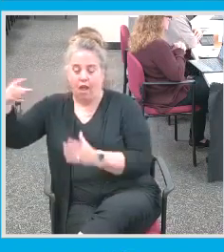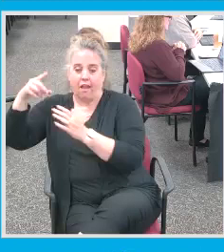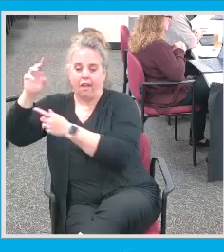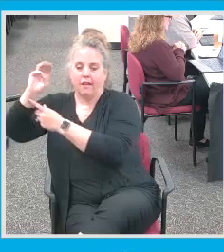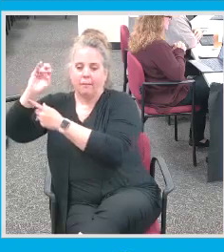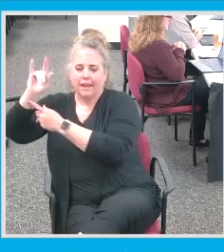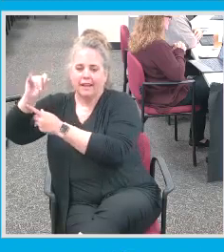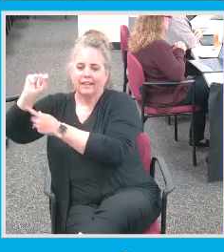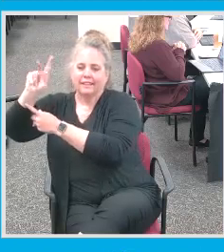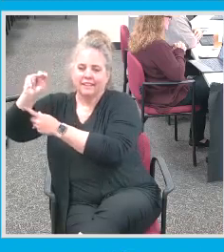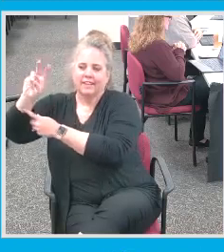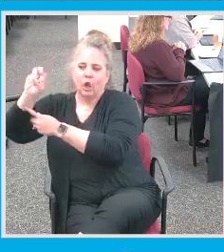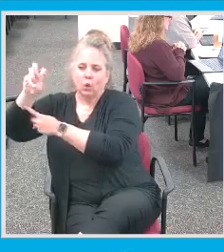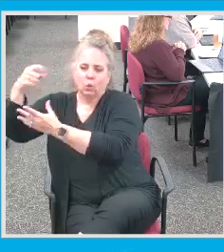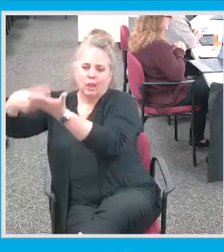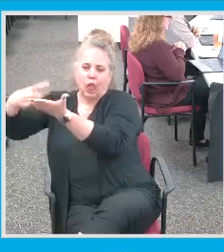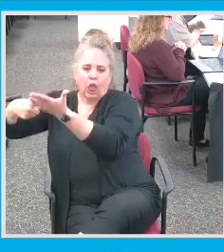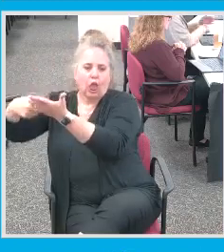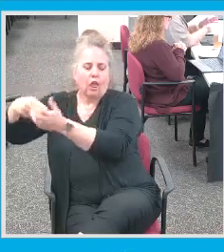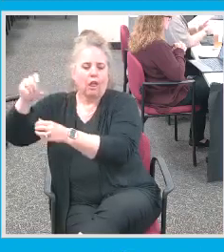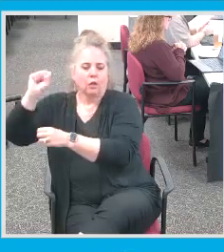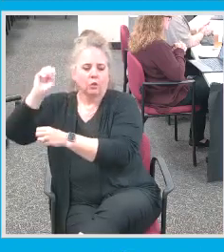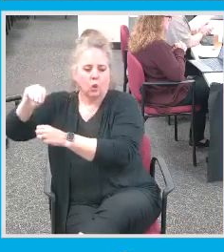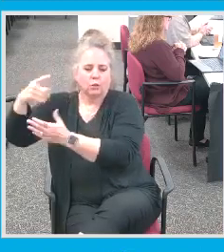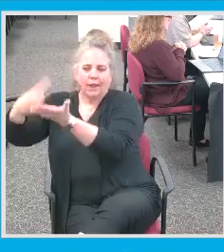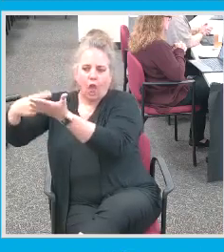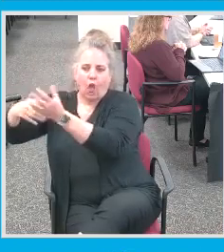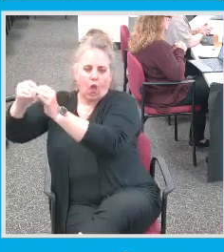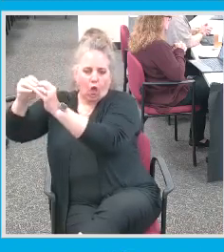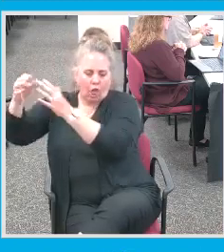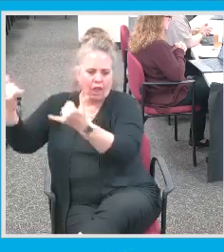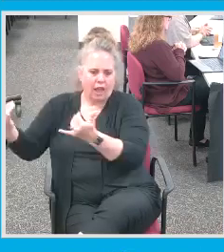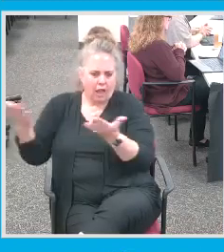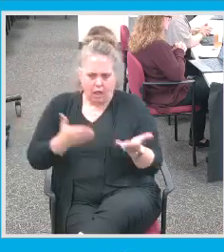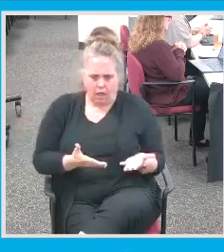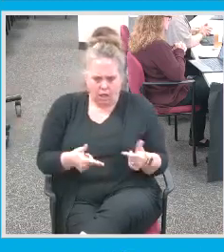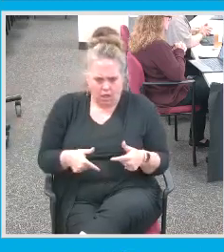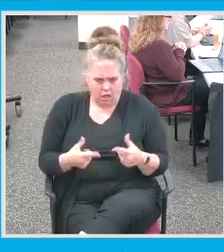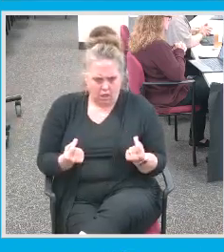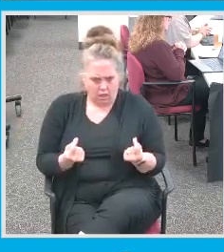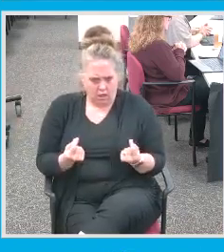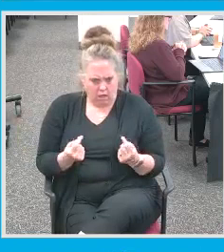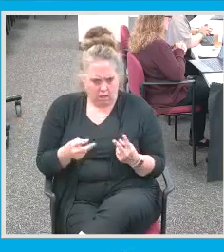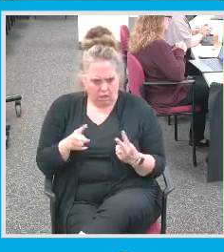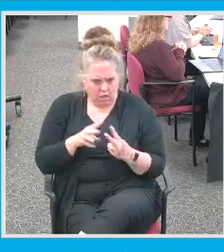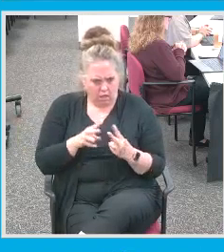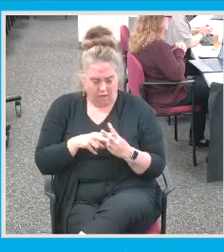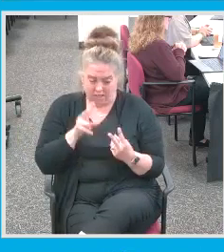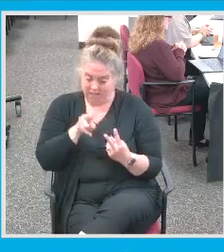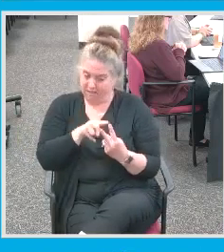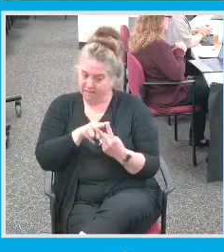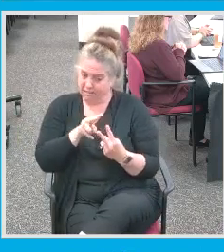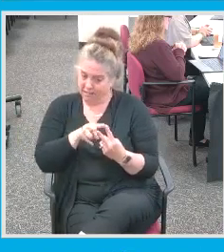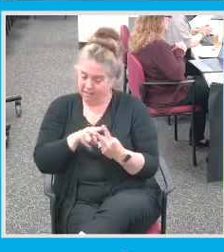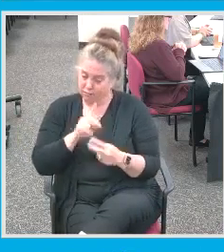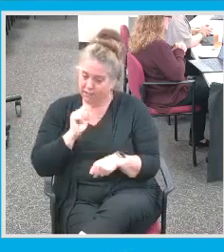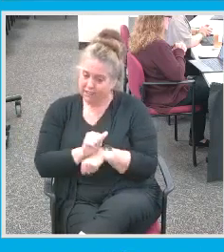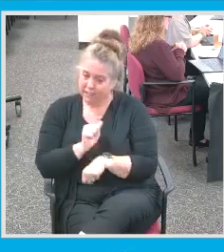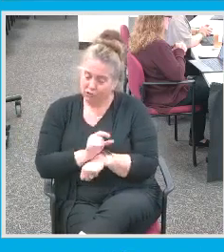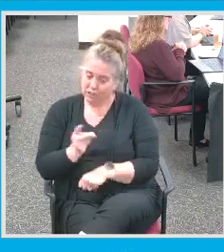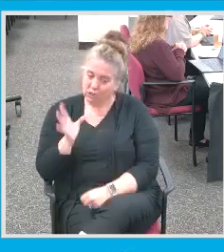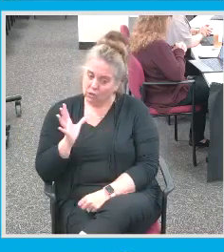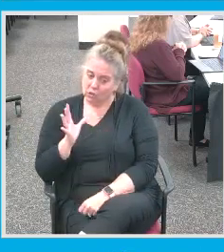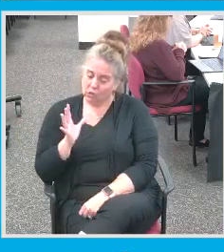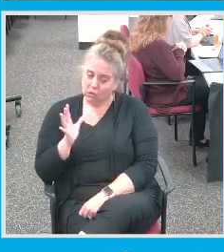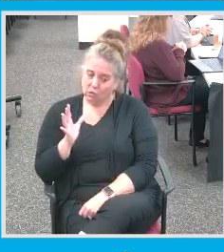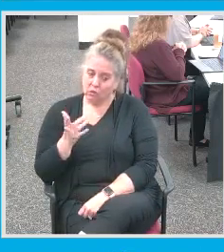El Paso County. On the other hand, it might be, which are both incredibly dangerous. So we just I guess I'm looking at you.